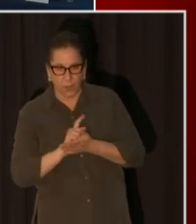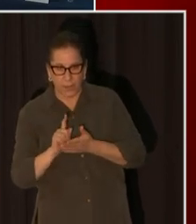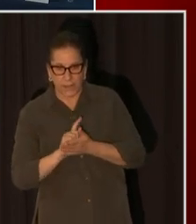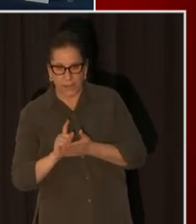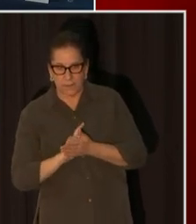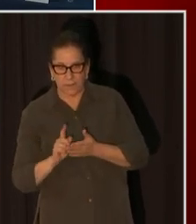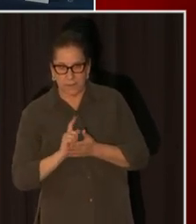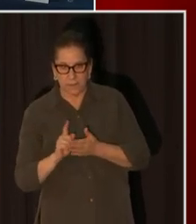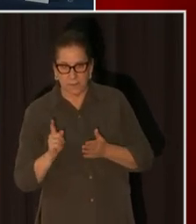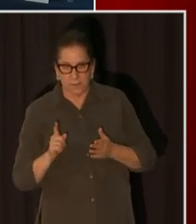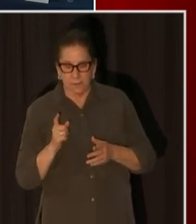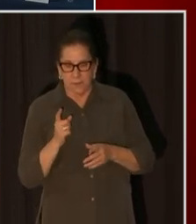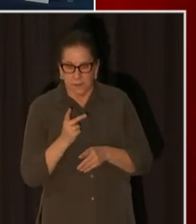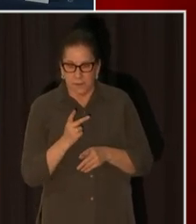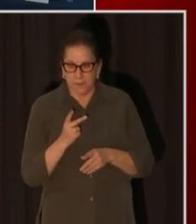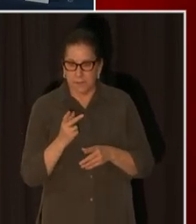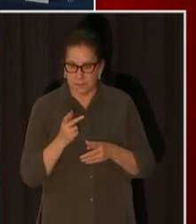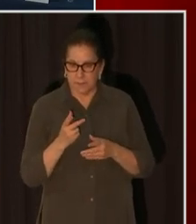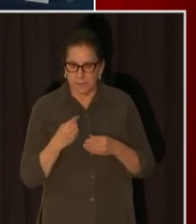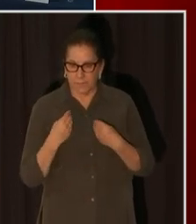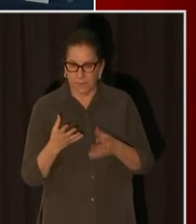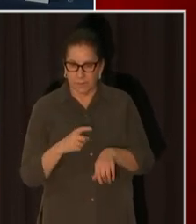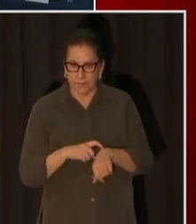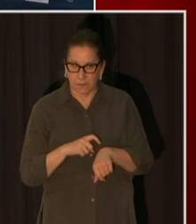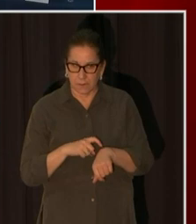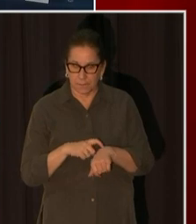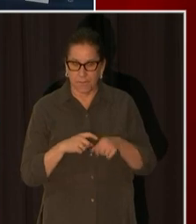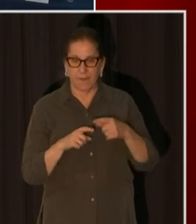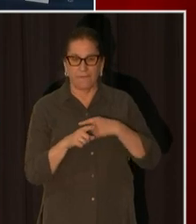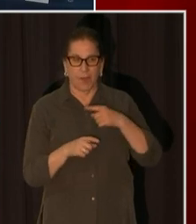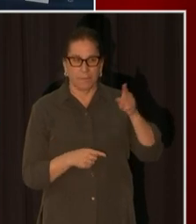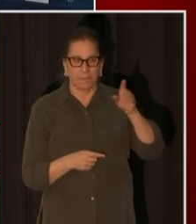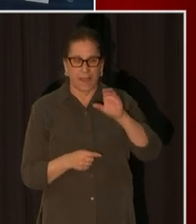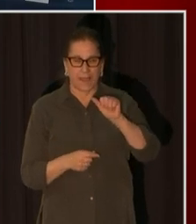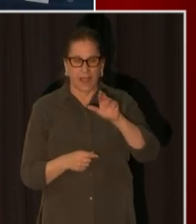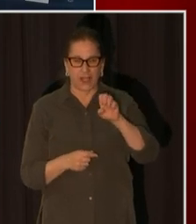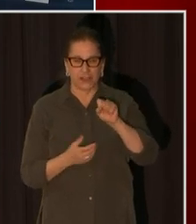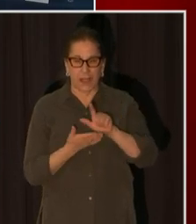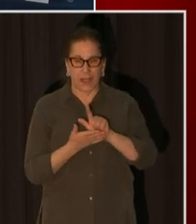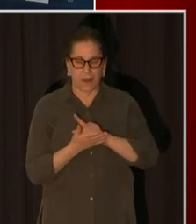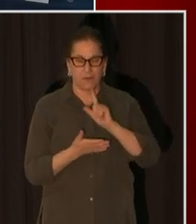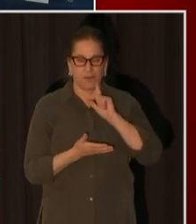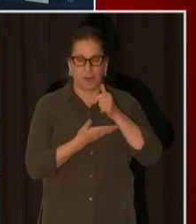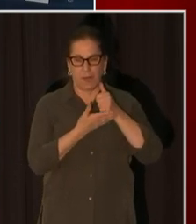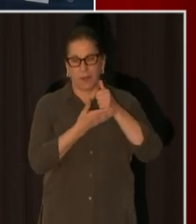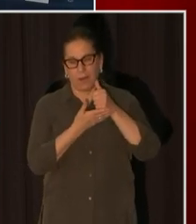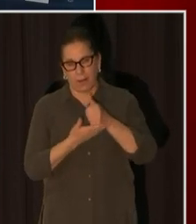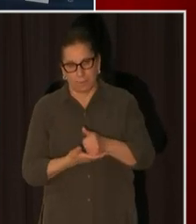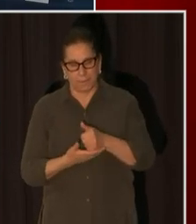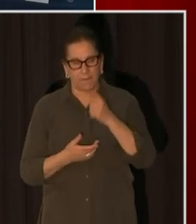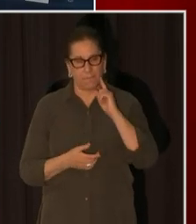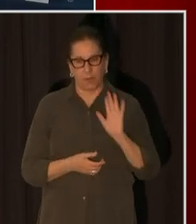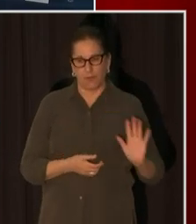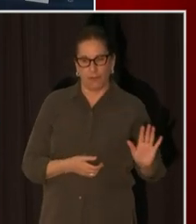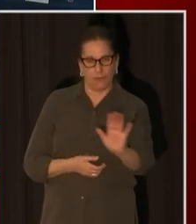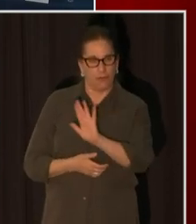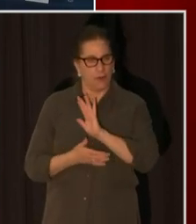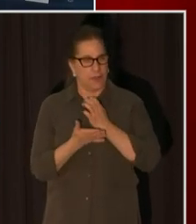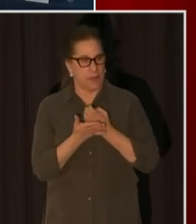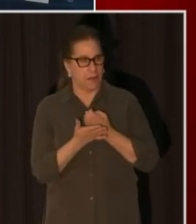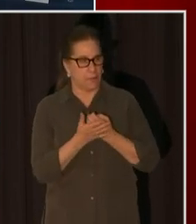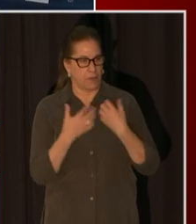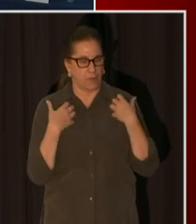call PUA for short. And so this is if you're a 1099 or if you're self-employed or a gig worker, and there's